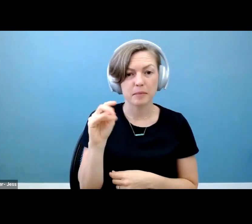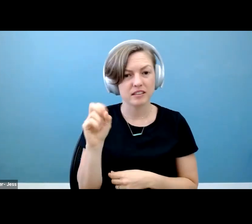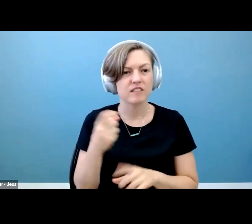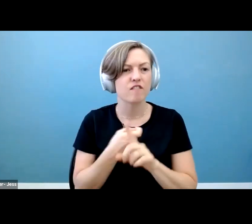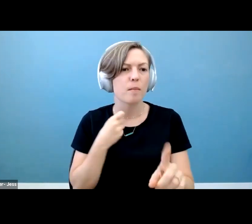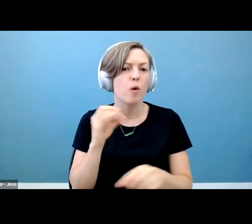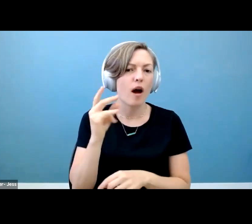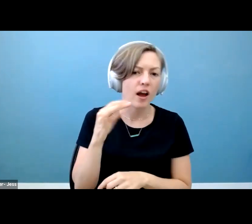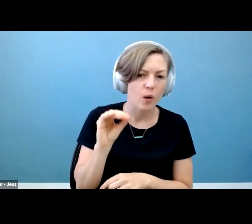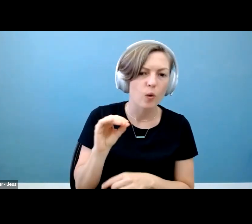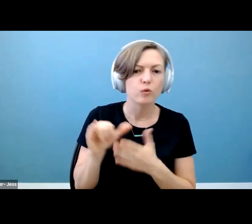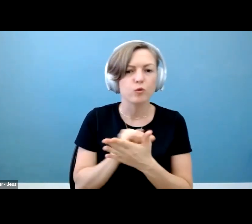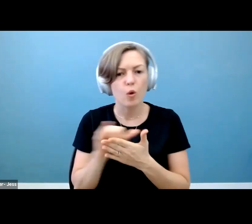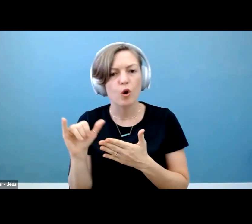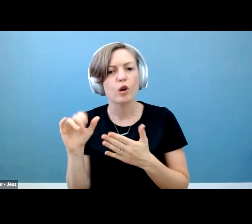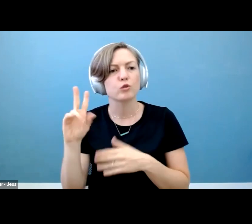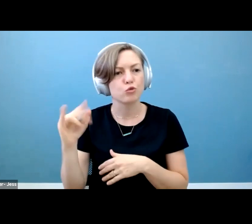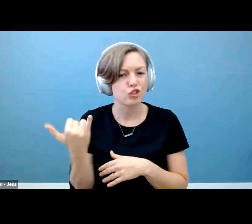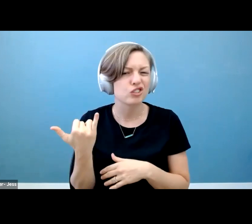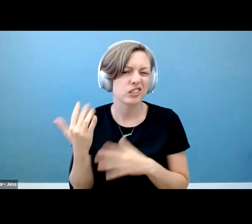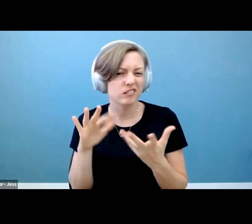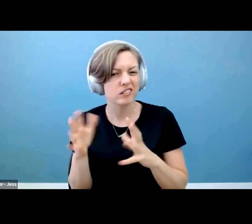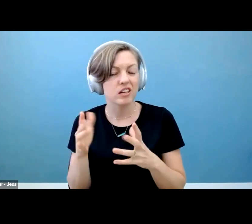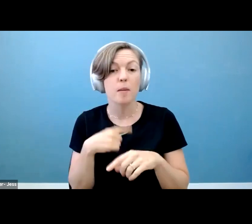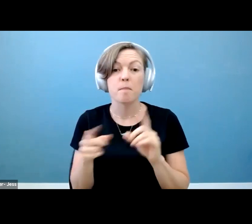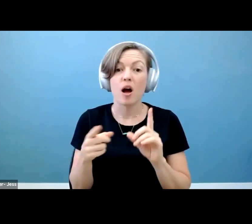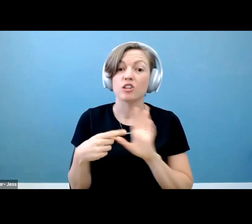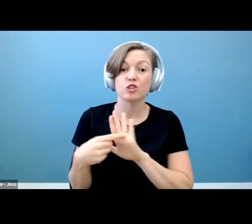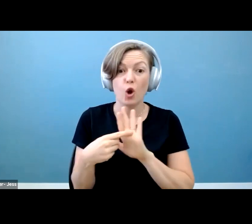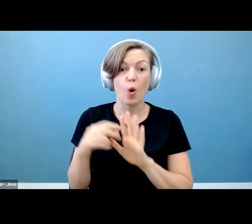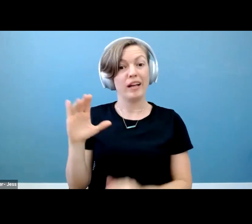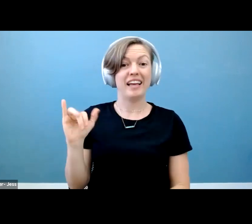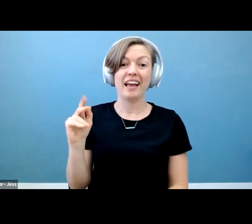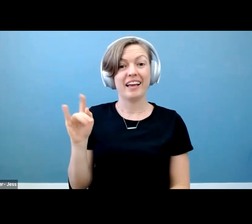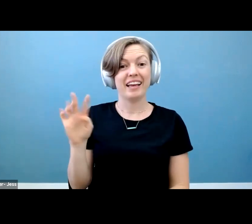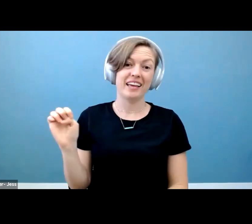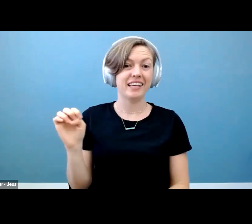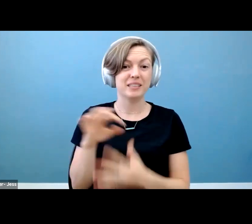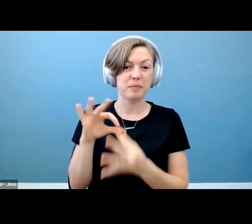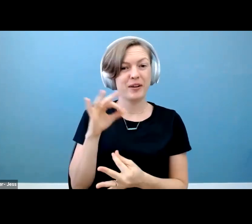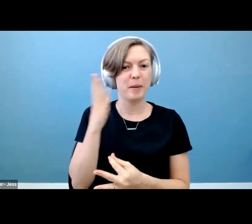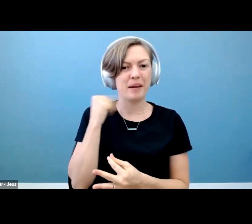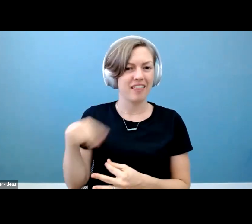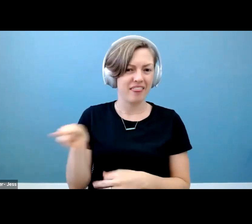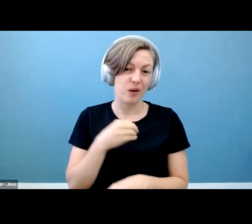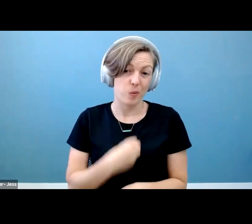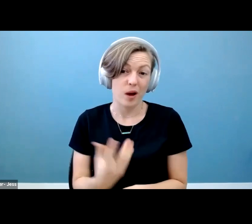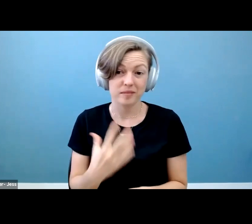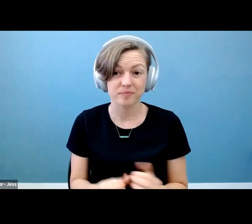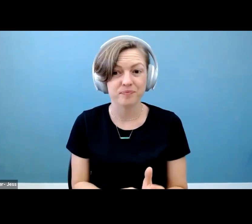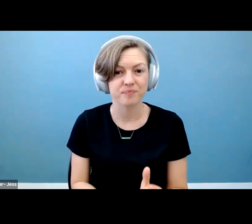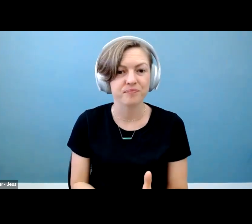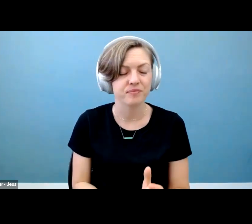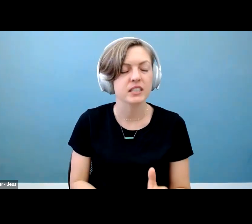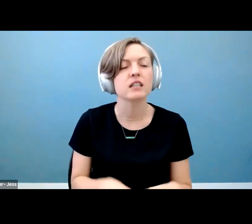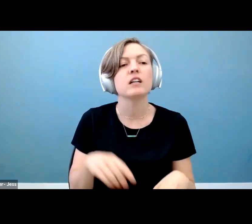and New York, New Jersey, respectively, but project and protect Yankee spirit because they are white. The